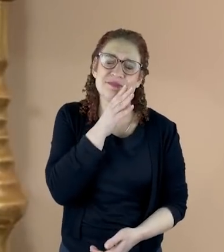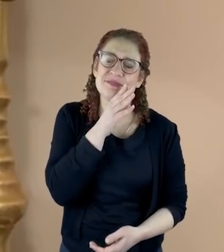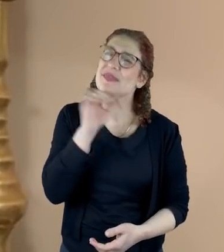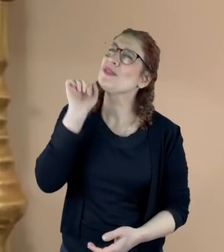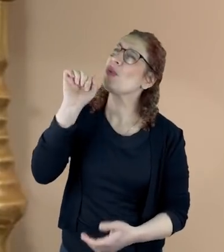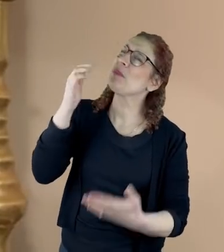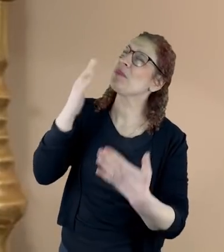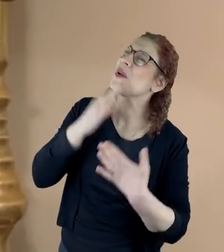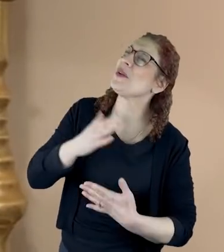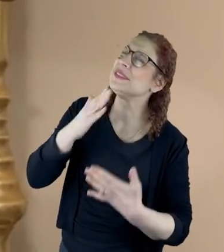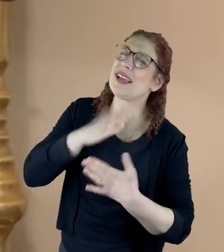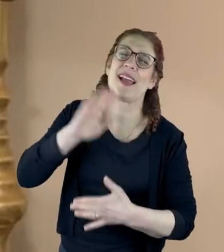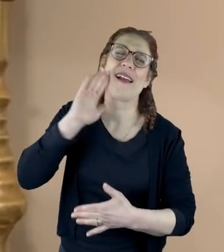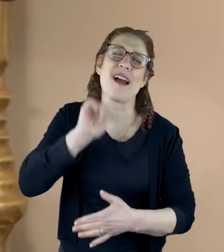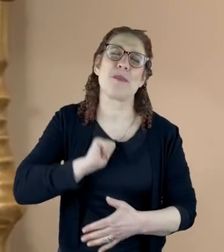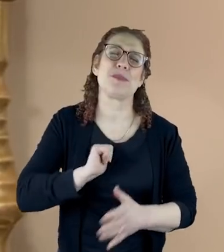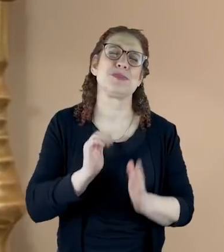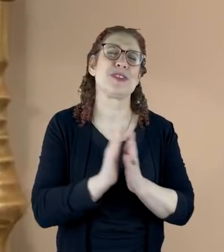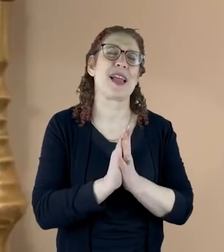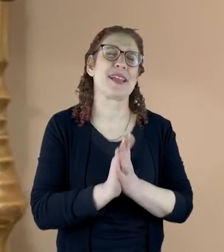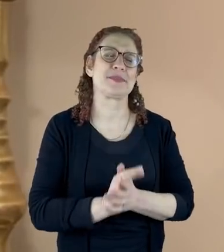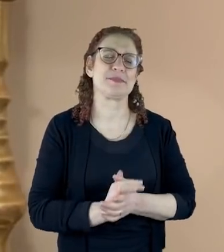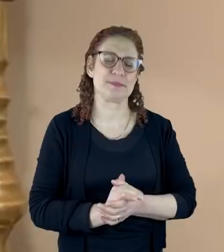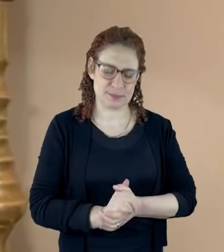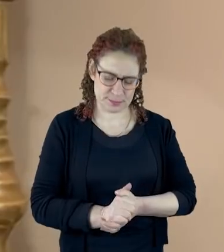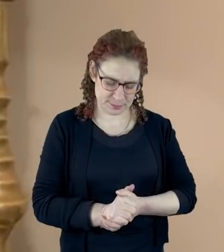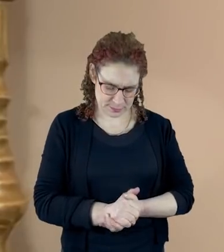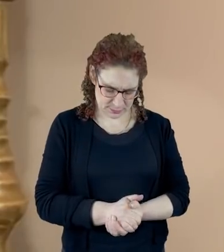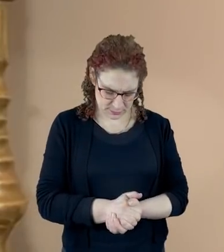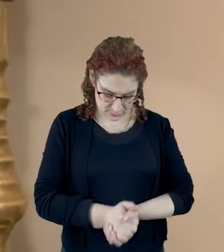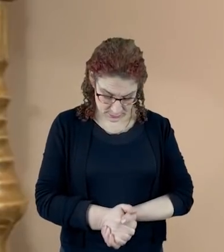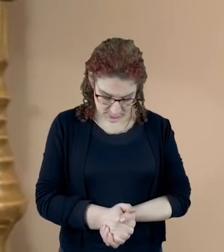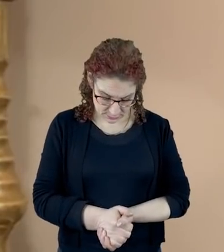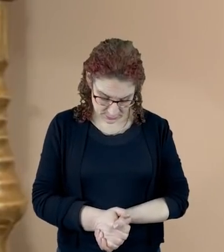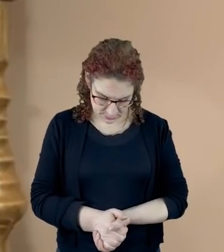Lord, in your mercy, hear our prayer.